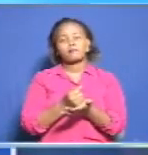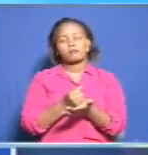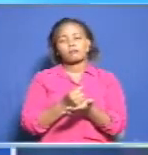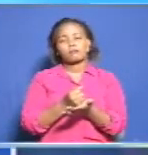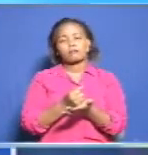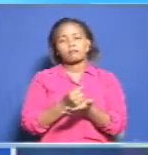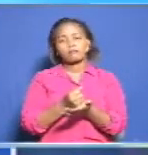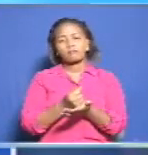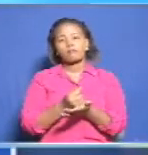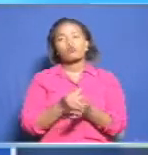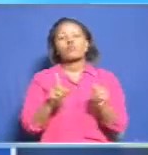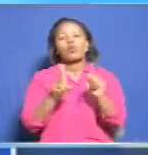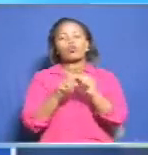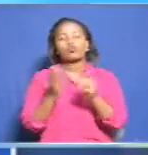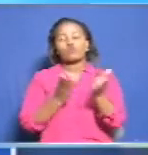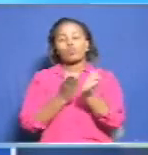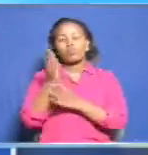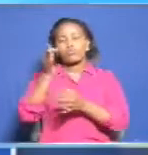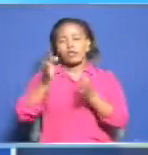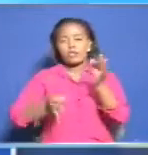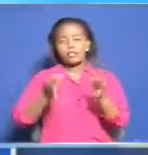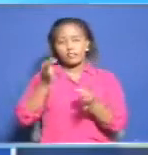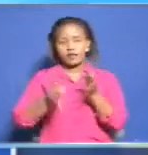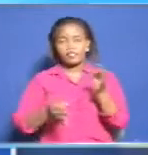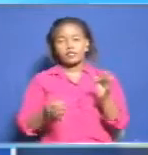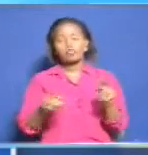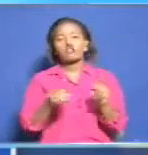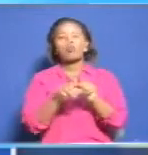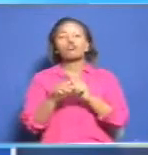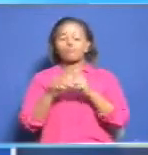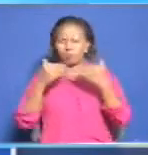and the Department of Justice and I personally commit